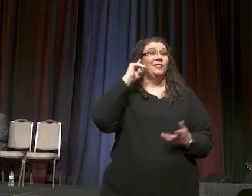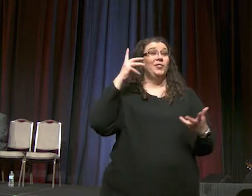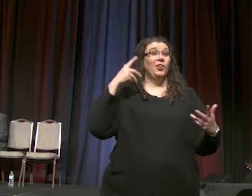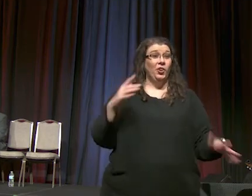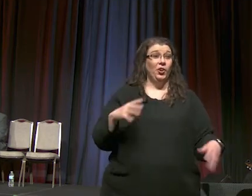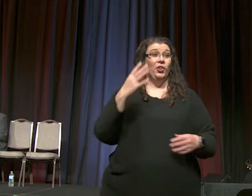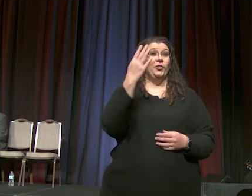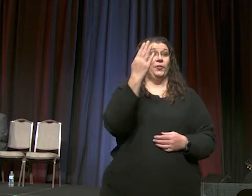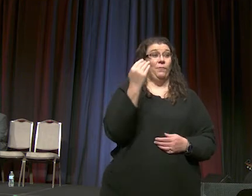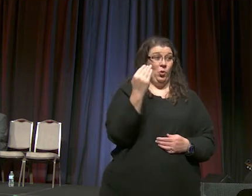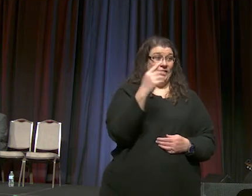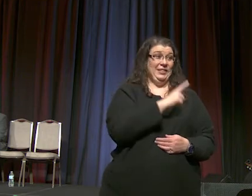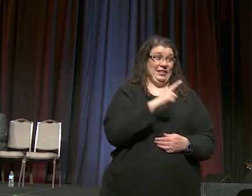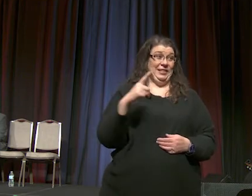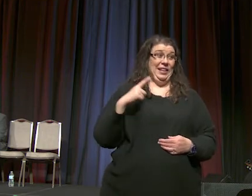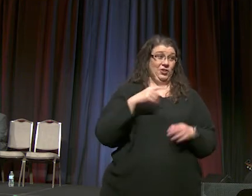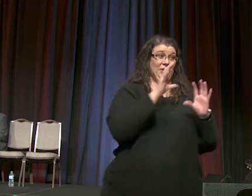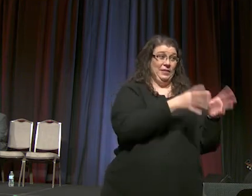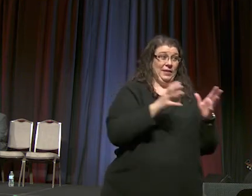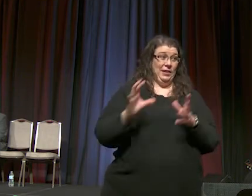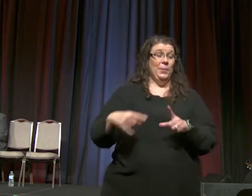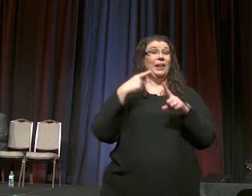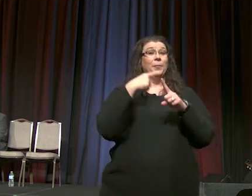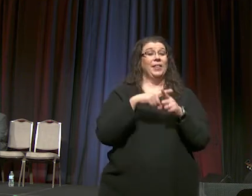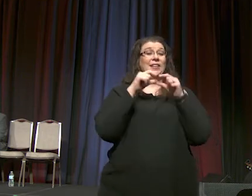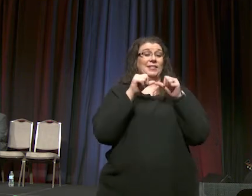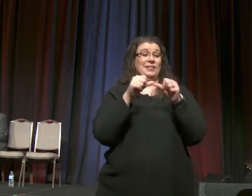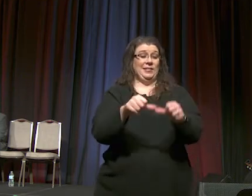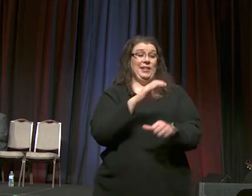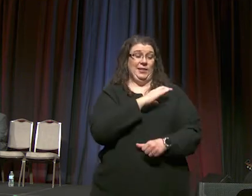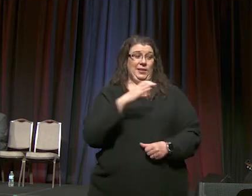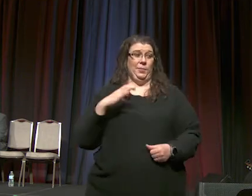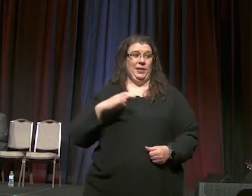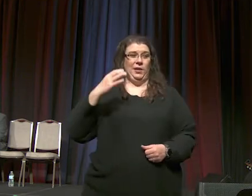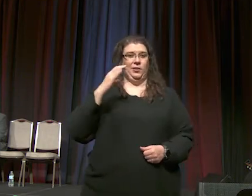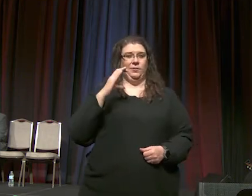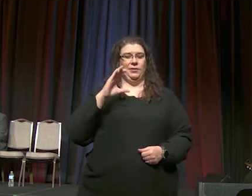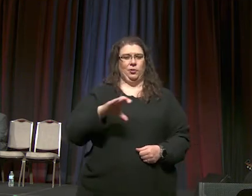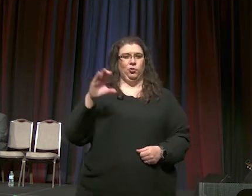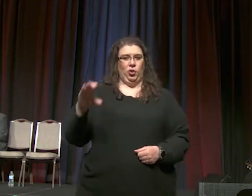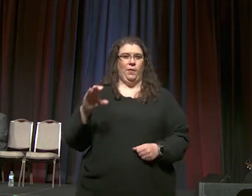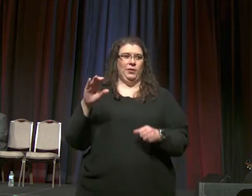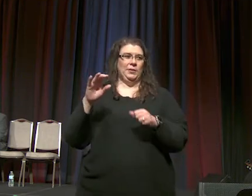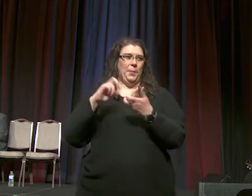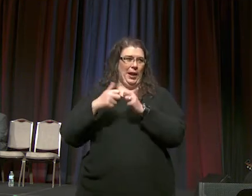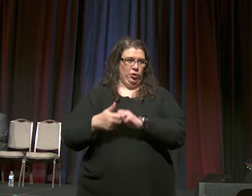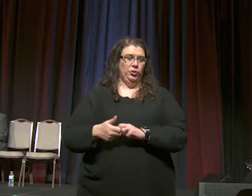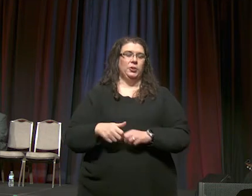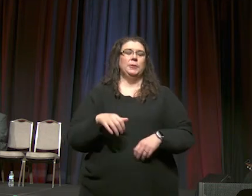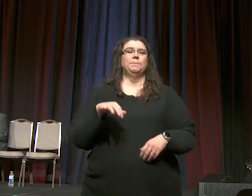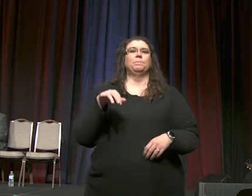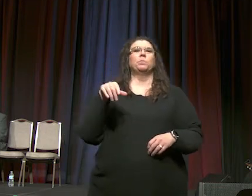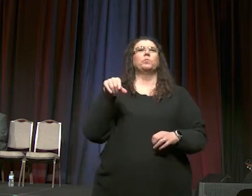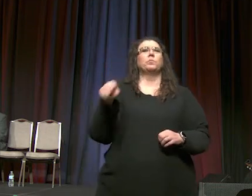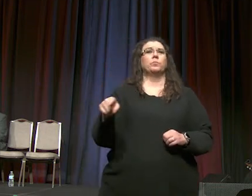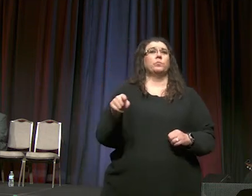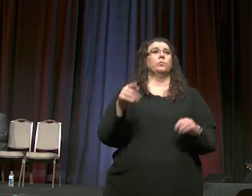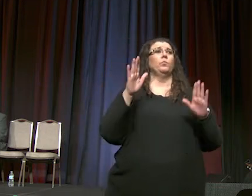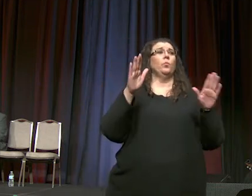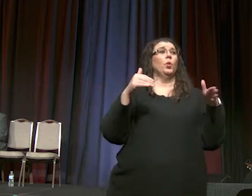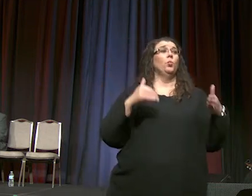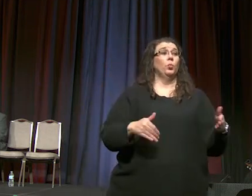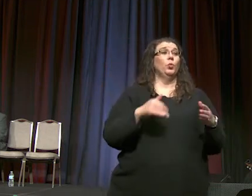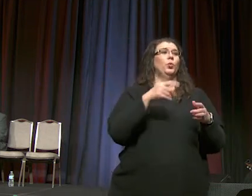14 legislative committees, plus the Standing Committee on Central Conference Matters. Room assignments for those will be